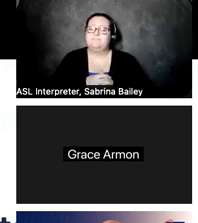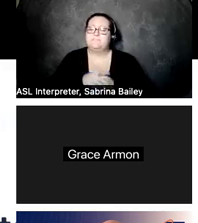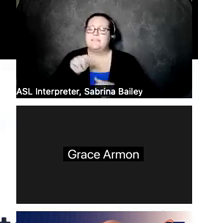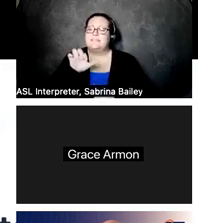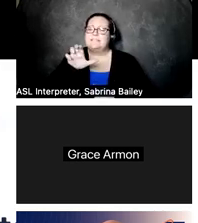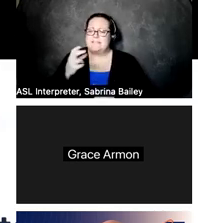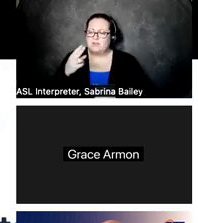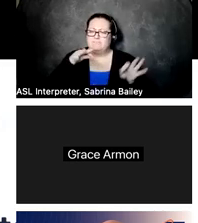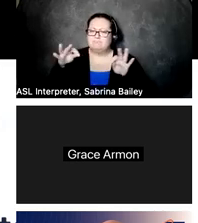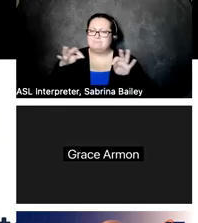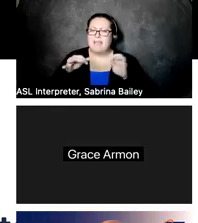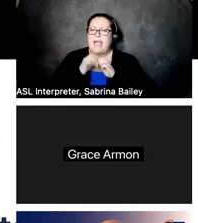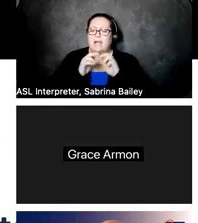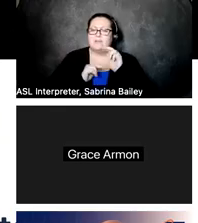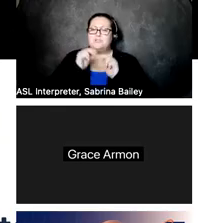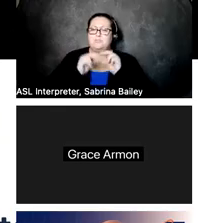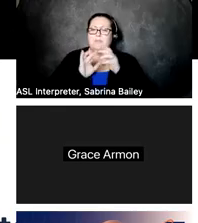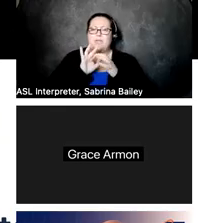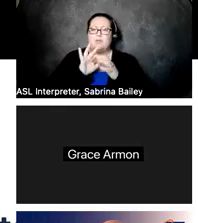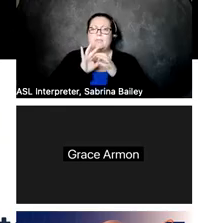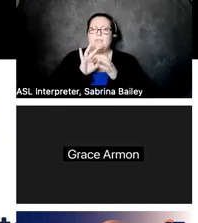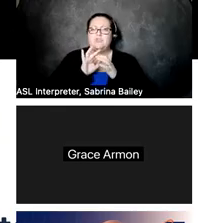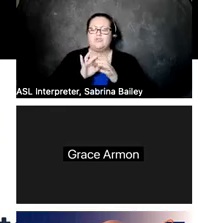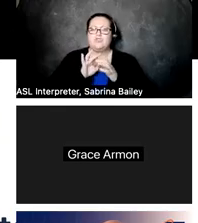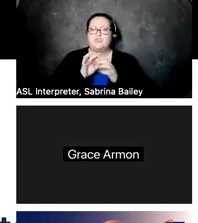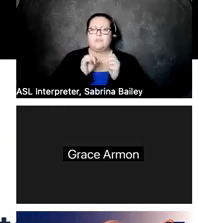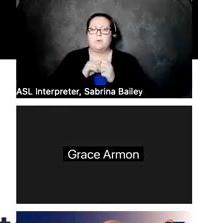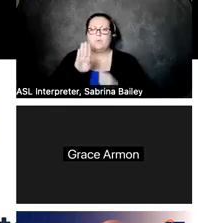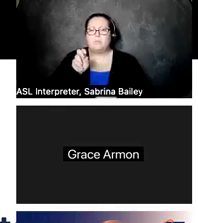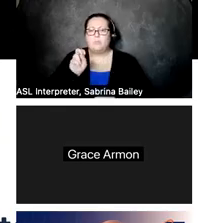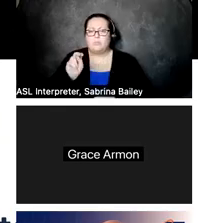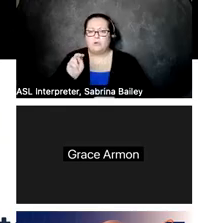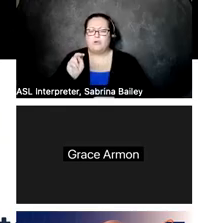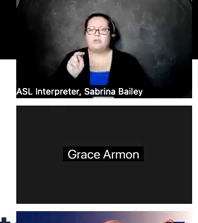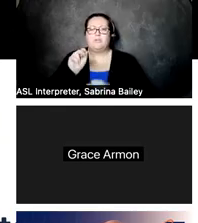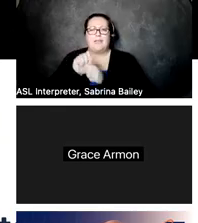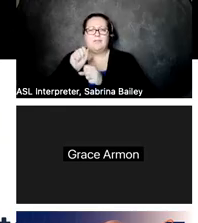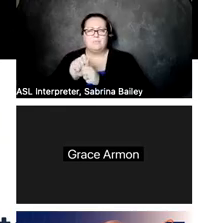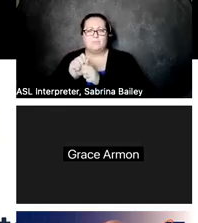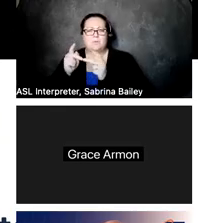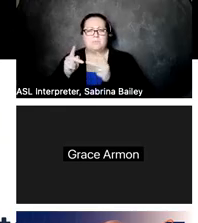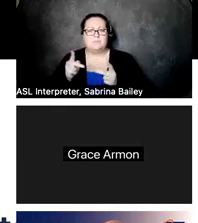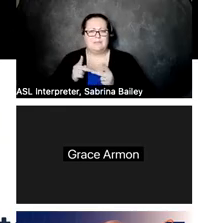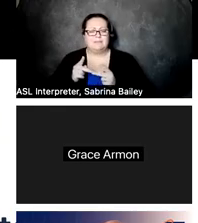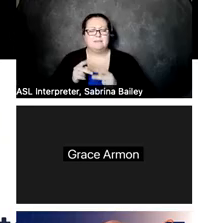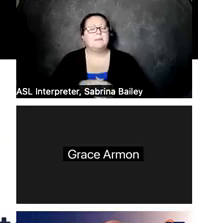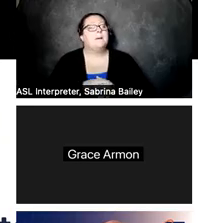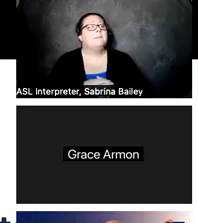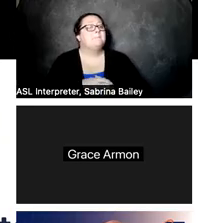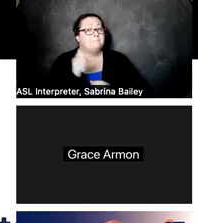talk a little bit about how you built that relationship with Barton and also the employment site?